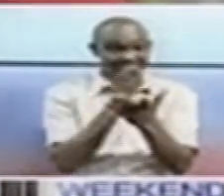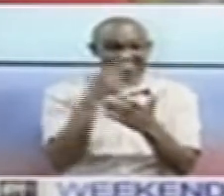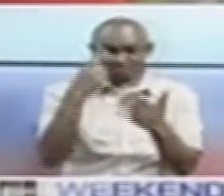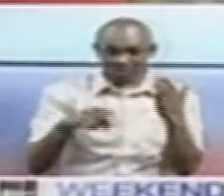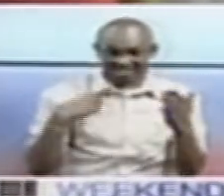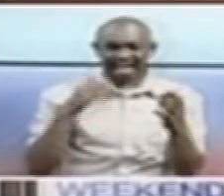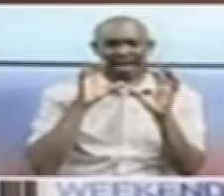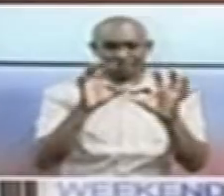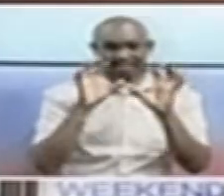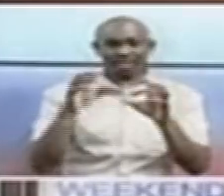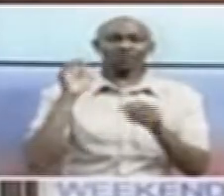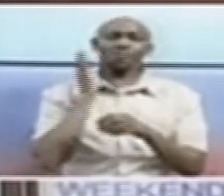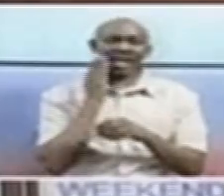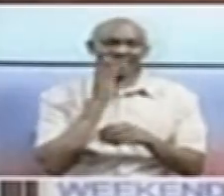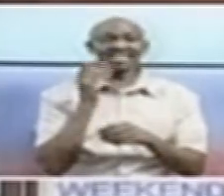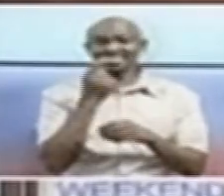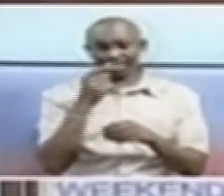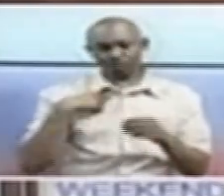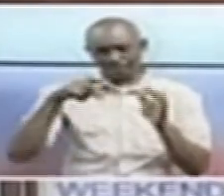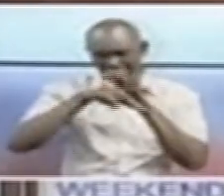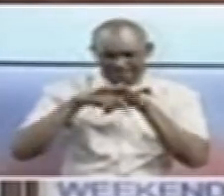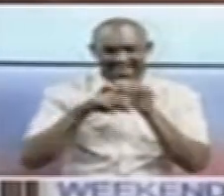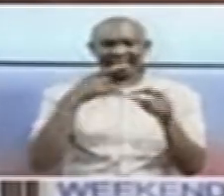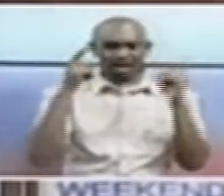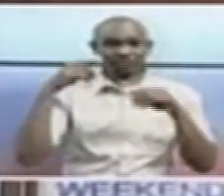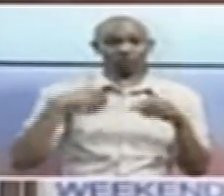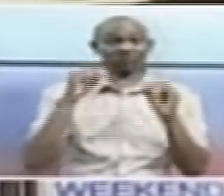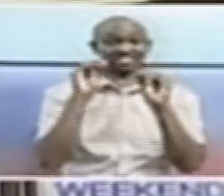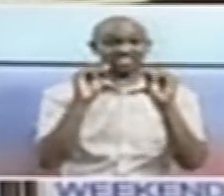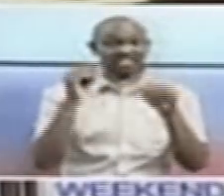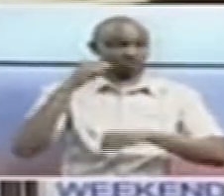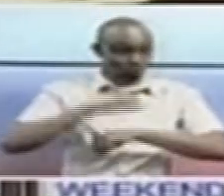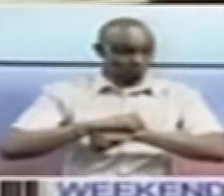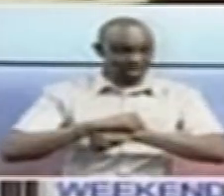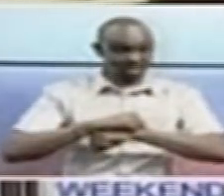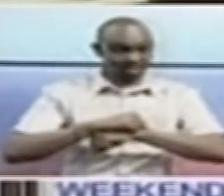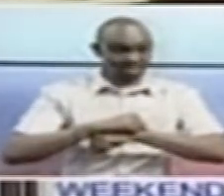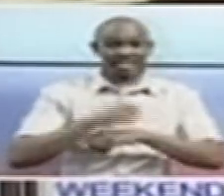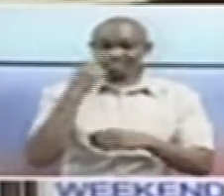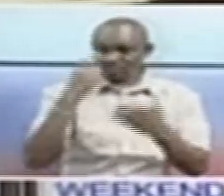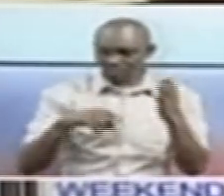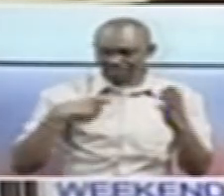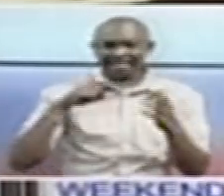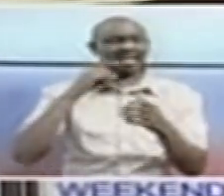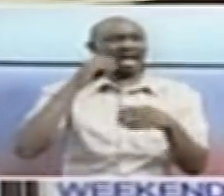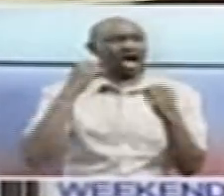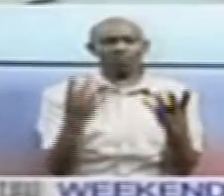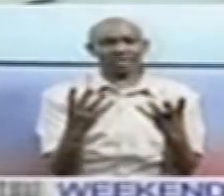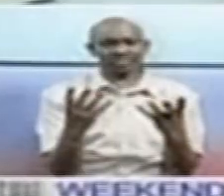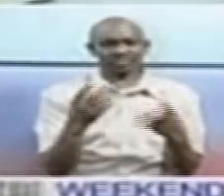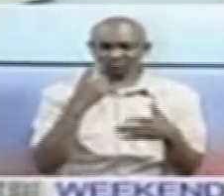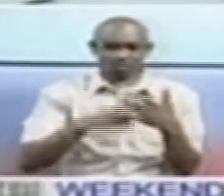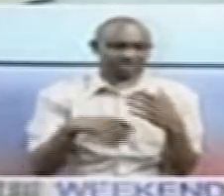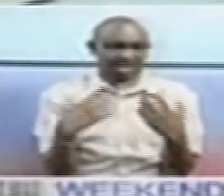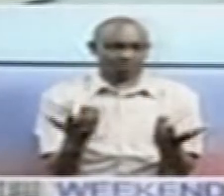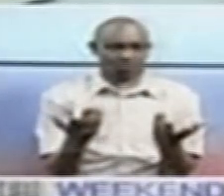are campaigning for mother tongue to become the primary language of instruction in school, but at what cost?